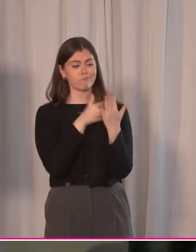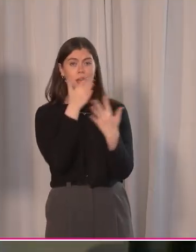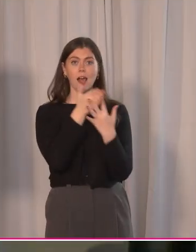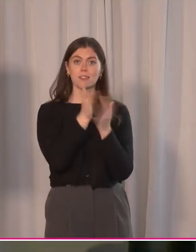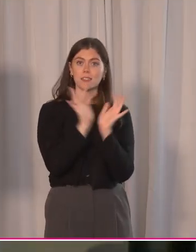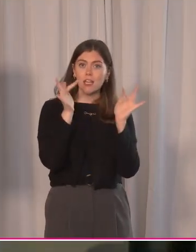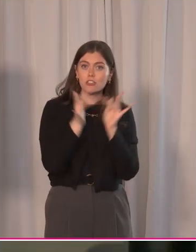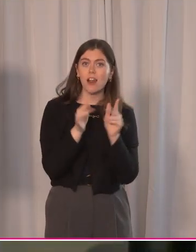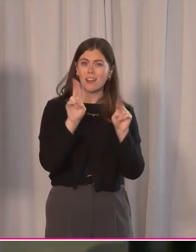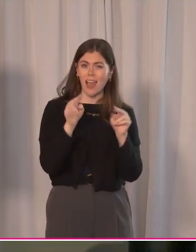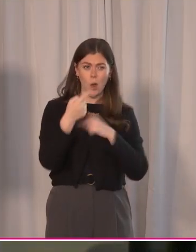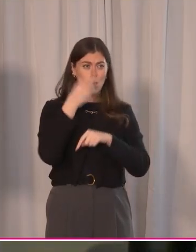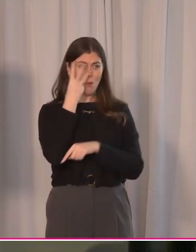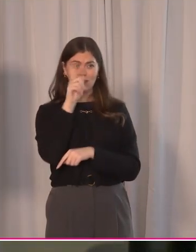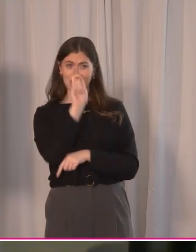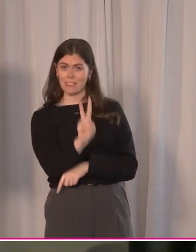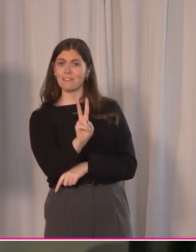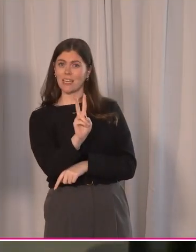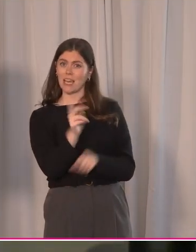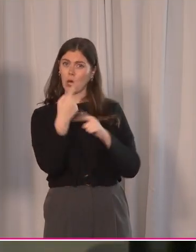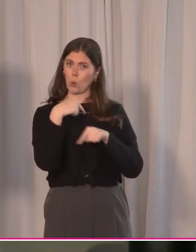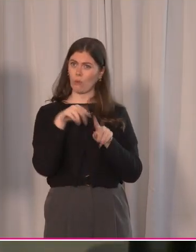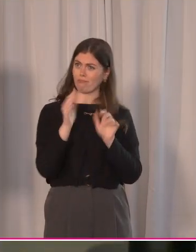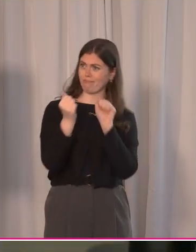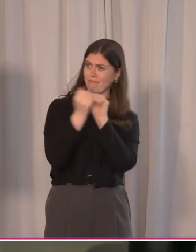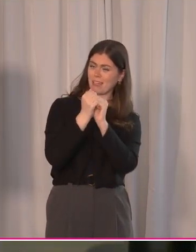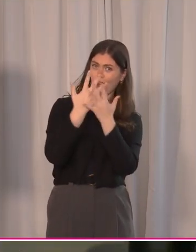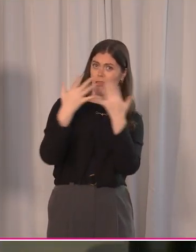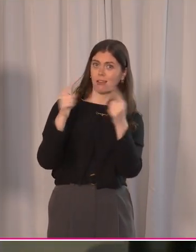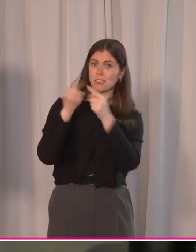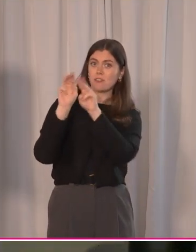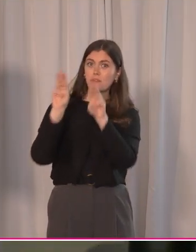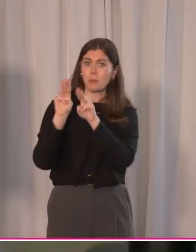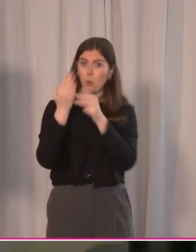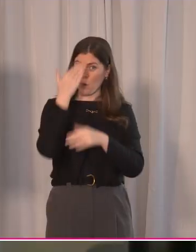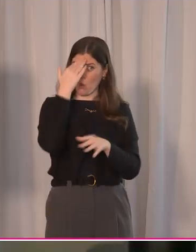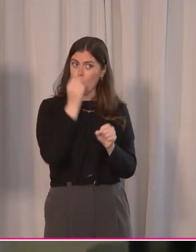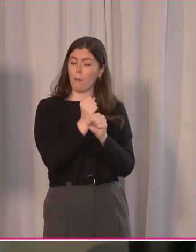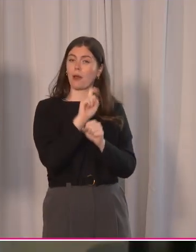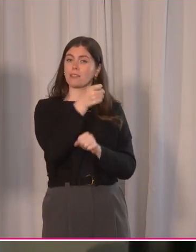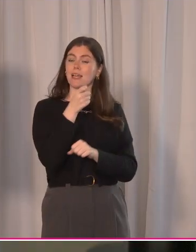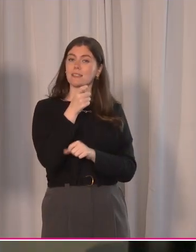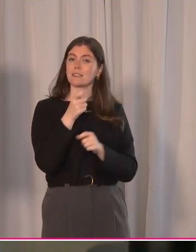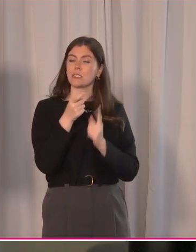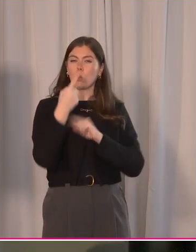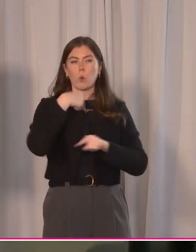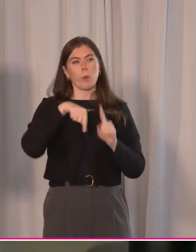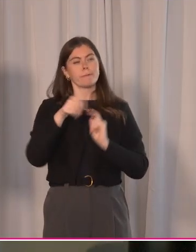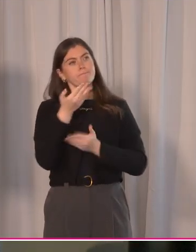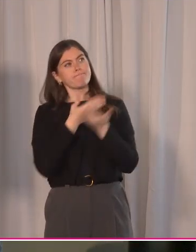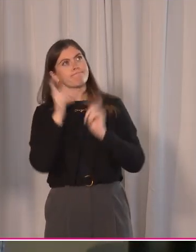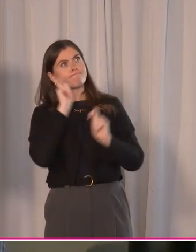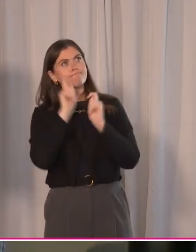internet, we watch soap operas, and we speak to lots of other people. The phrase that we decided to use was